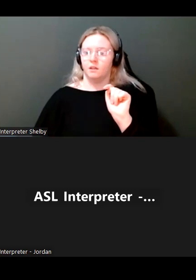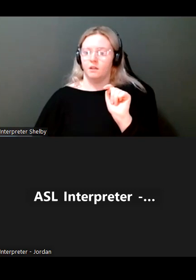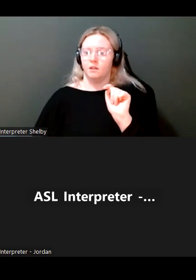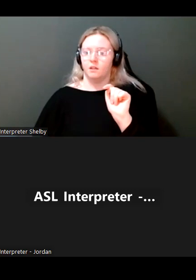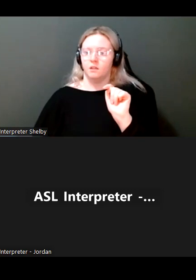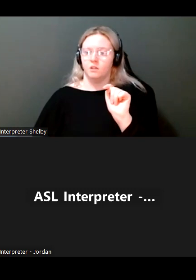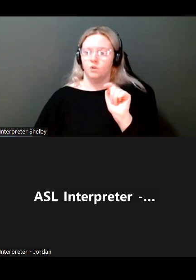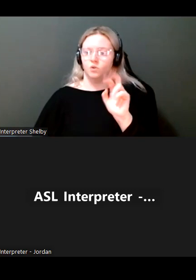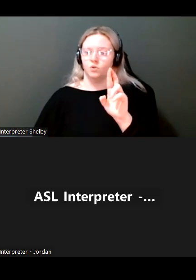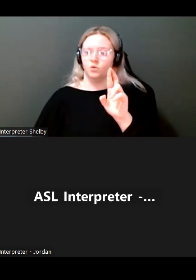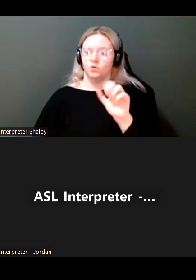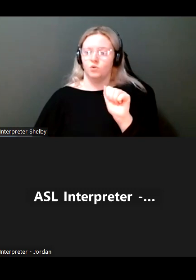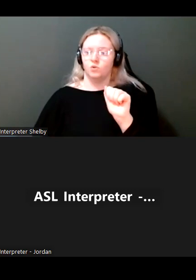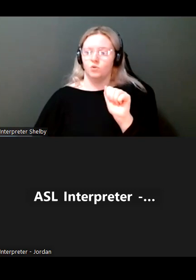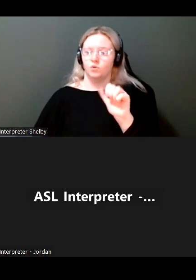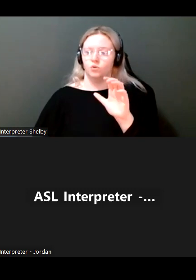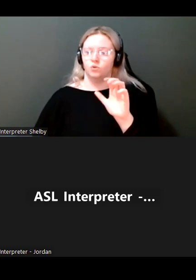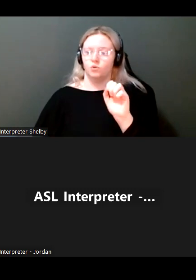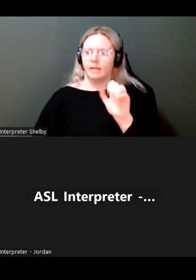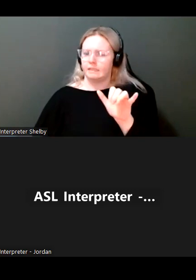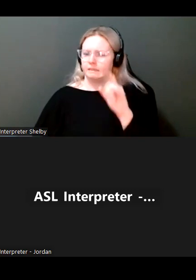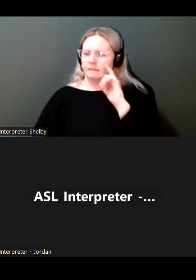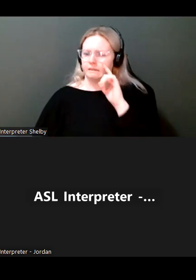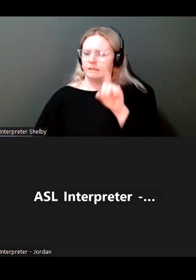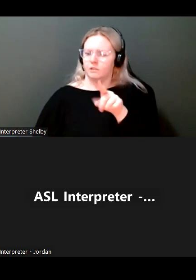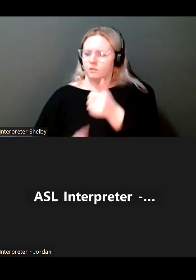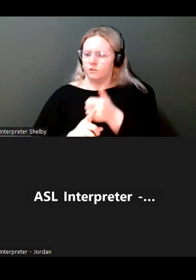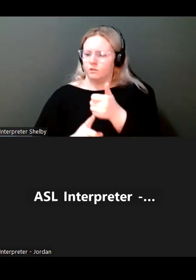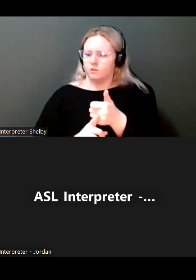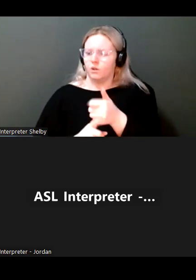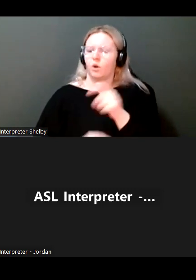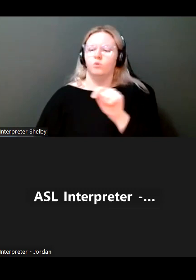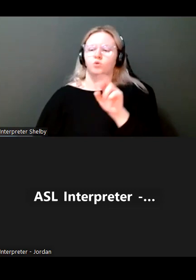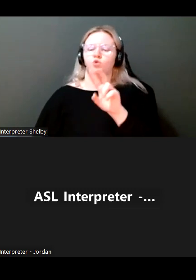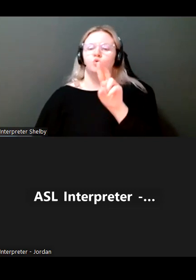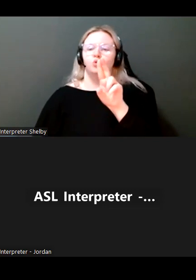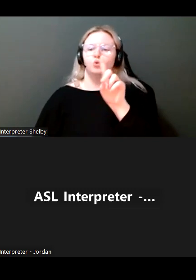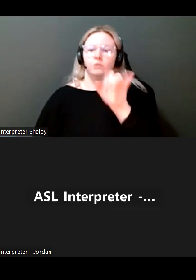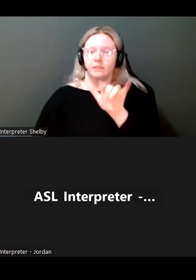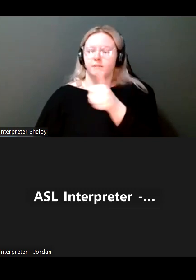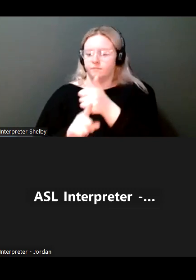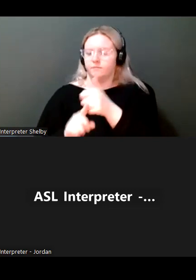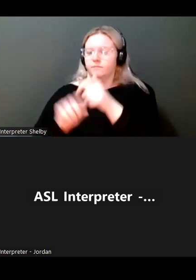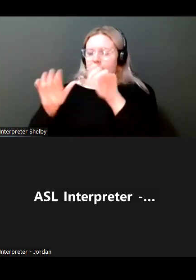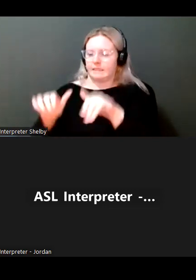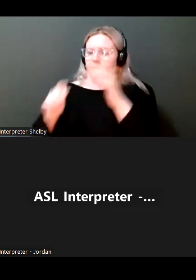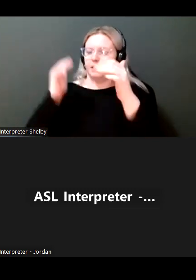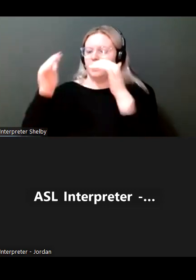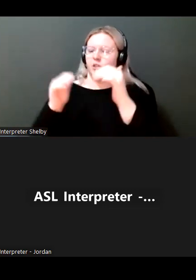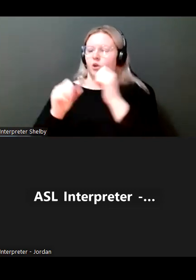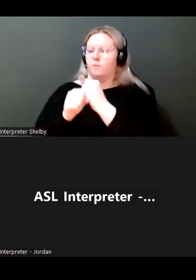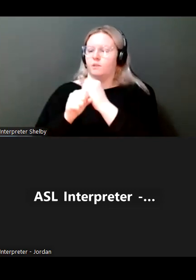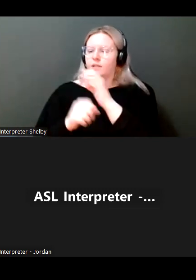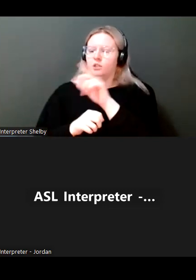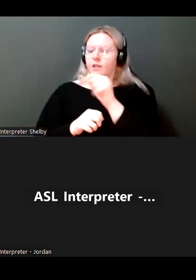has placed the Adult Protection Act toll-free number there. Oh, thanks so much. Trudy, if you'd be so kind, if you